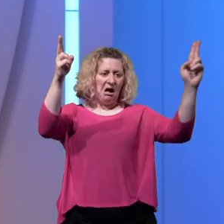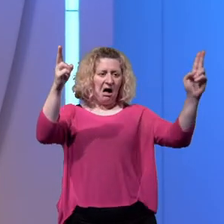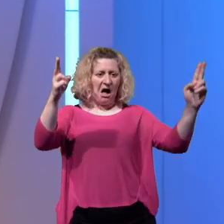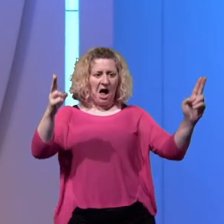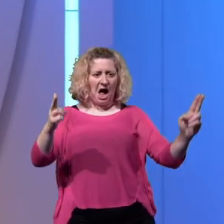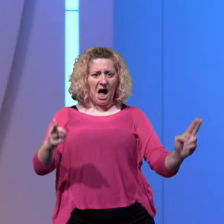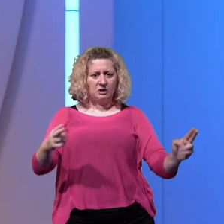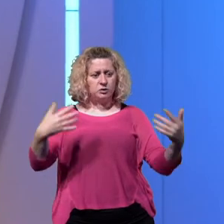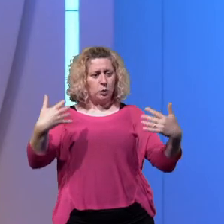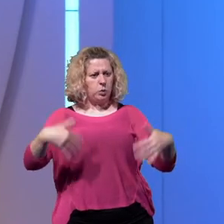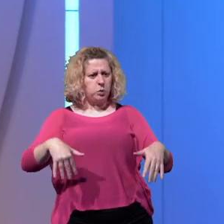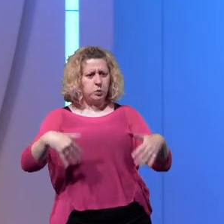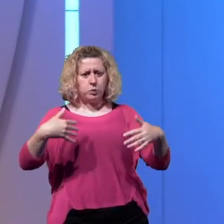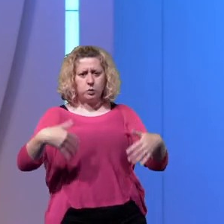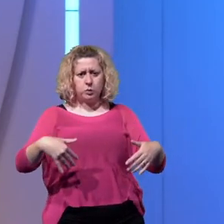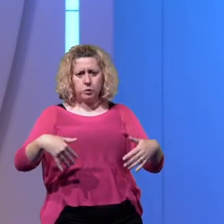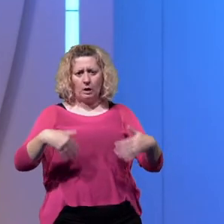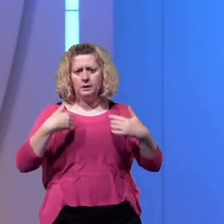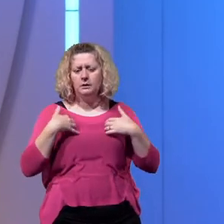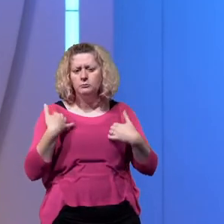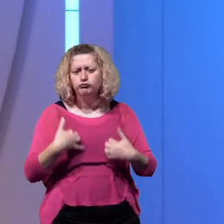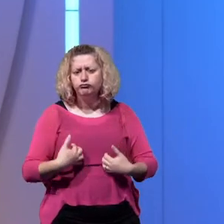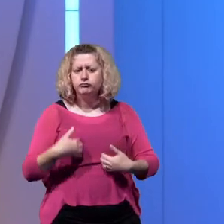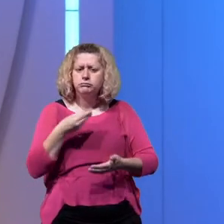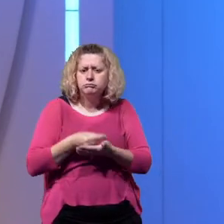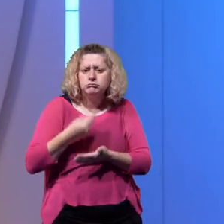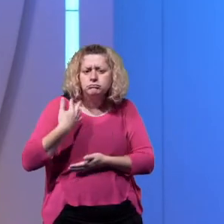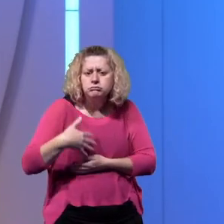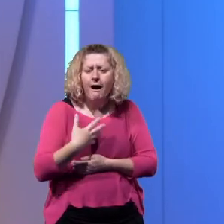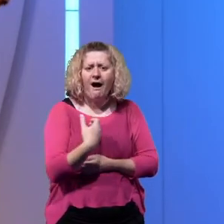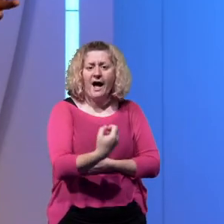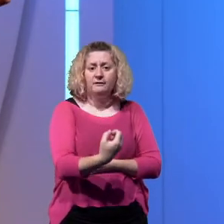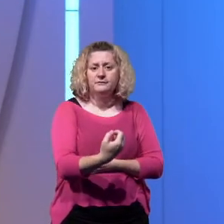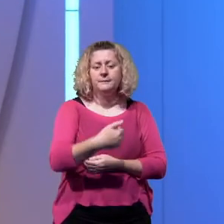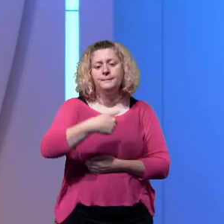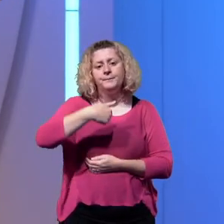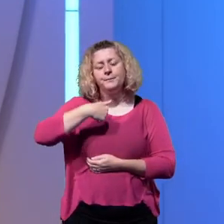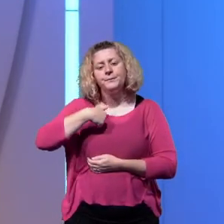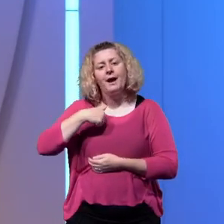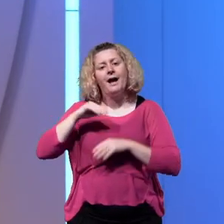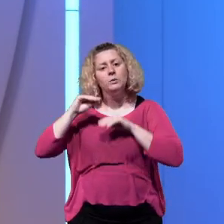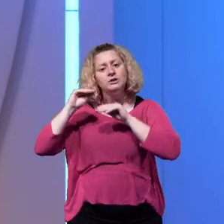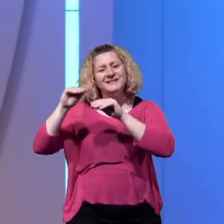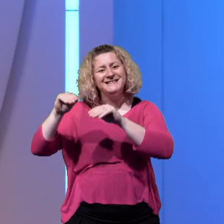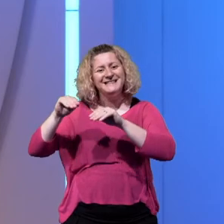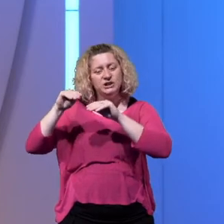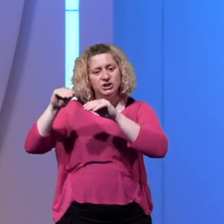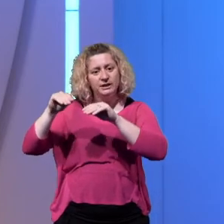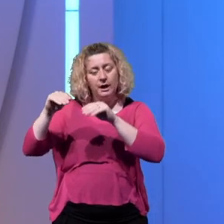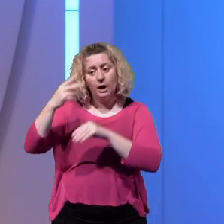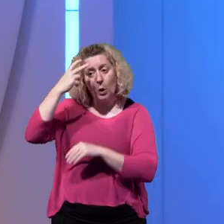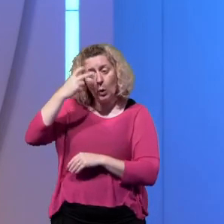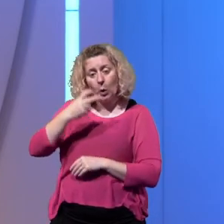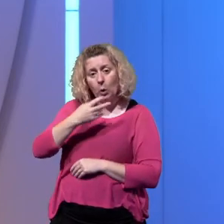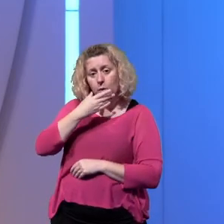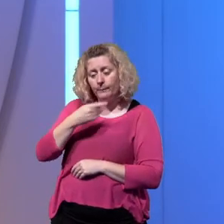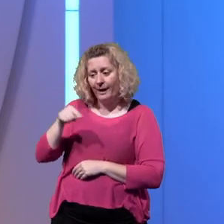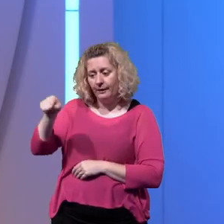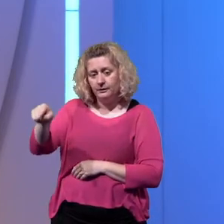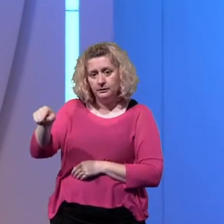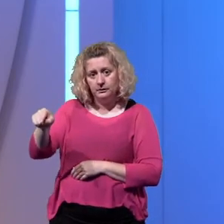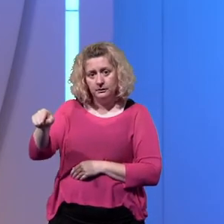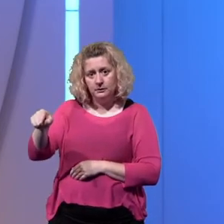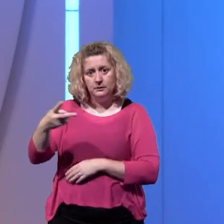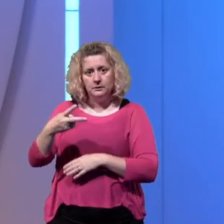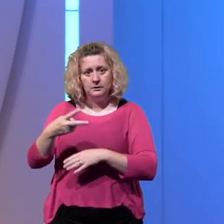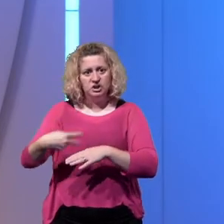feed off the sheep. And I was teaching this, and an old man who'd obviously been abused much in terms of these leaders stood up as